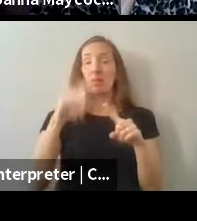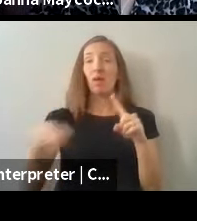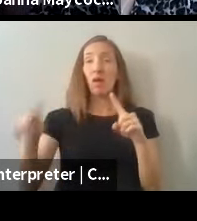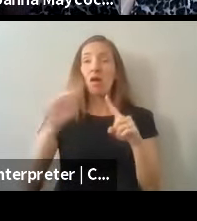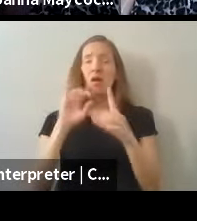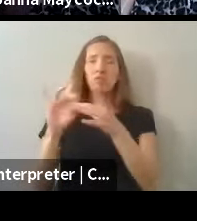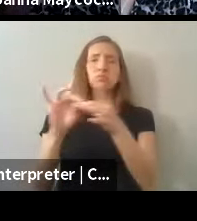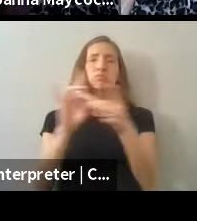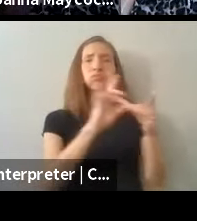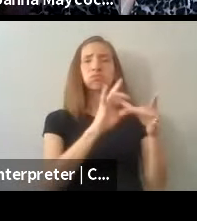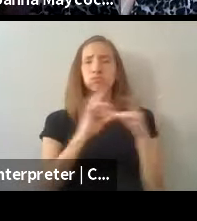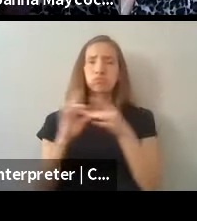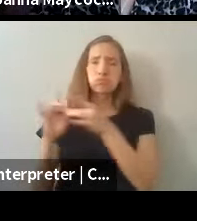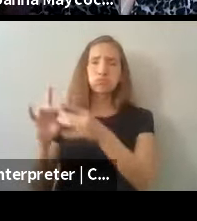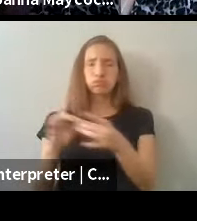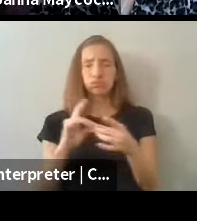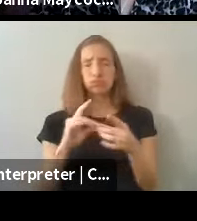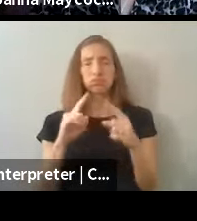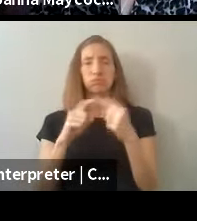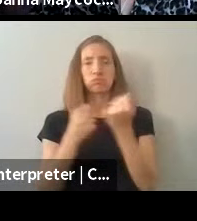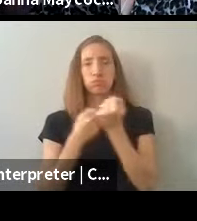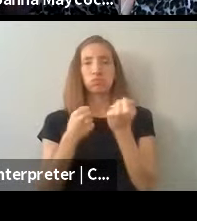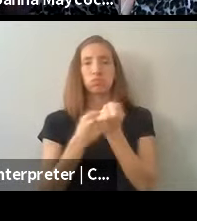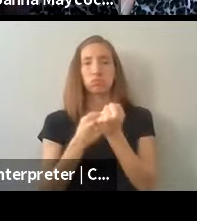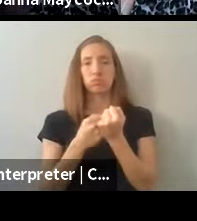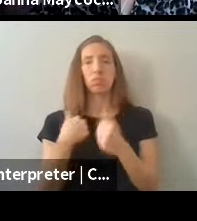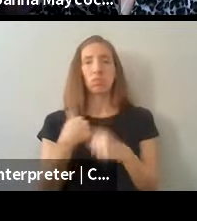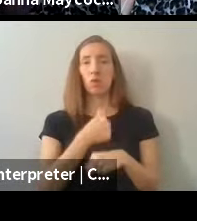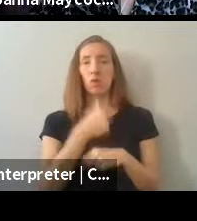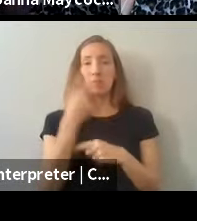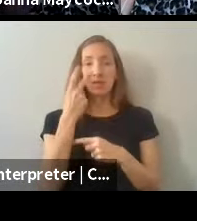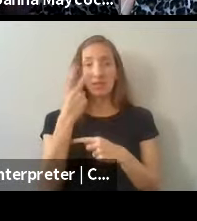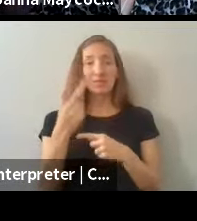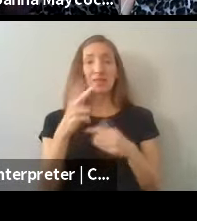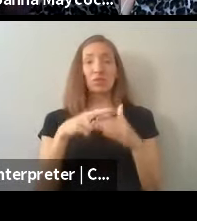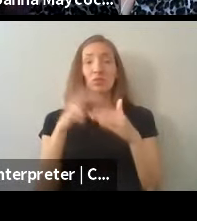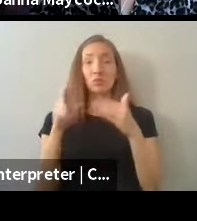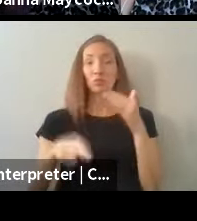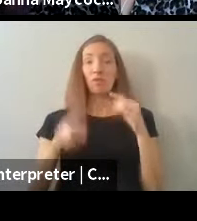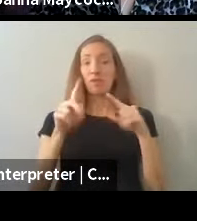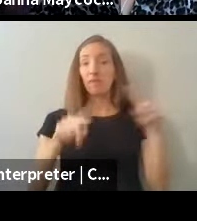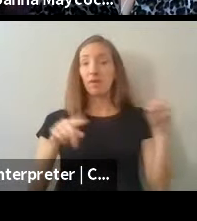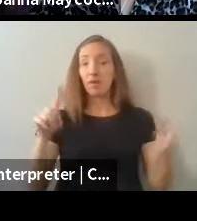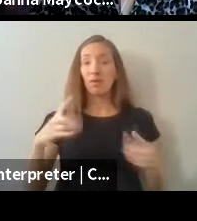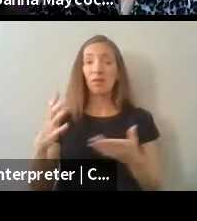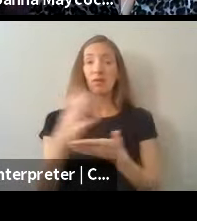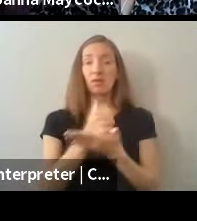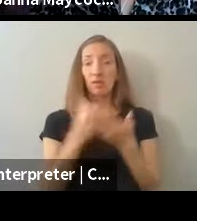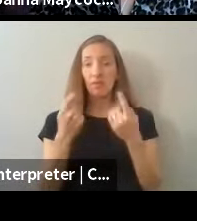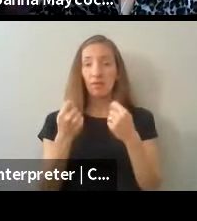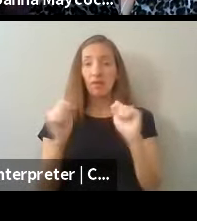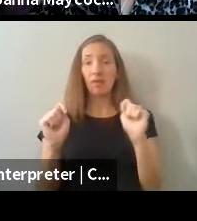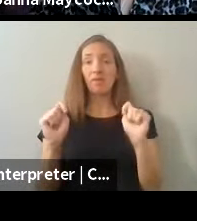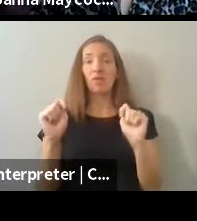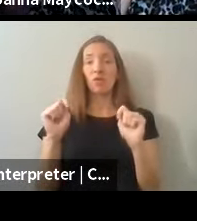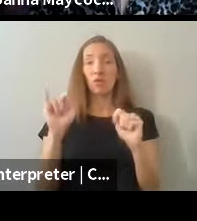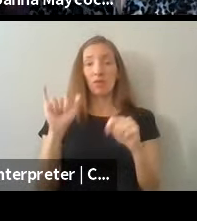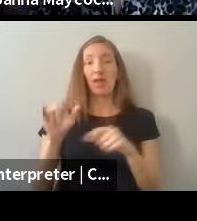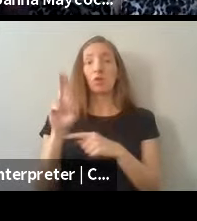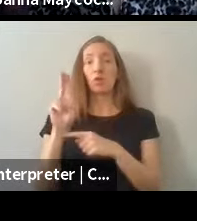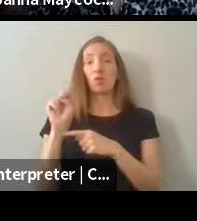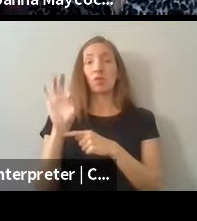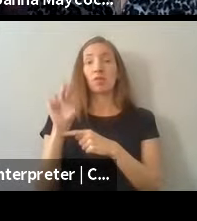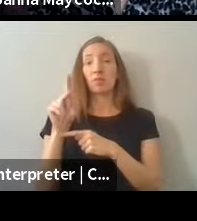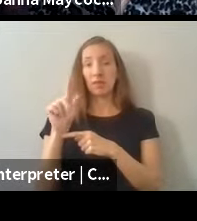the result of various collective efforts of which UNFPA is a principal actor, such as